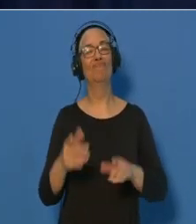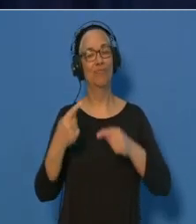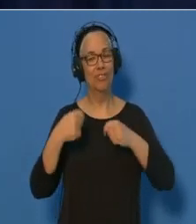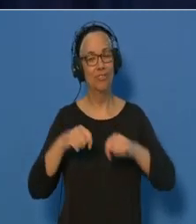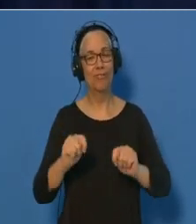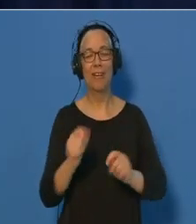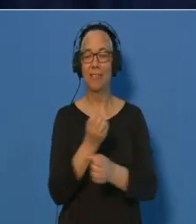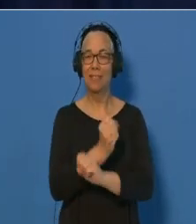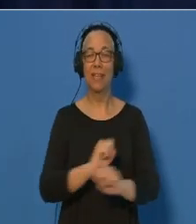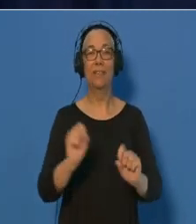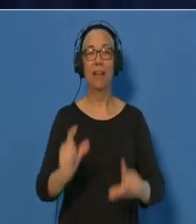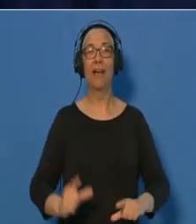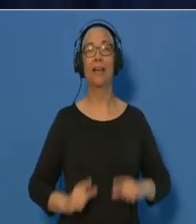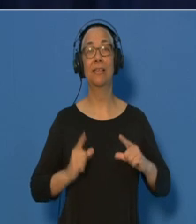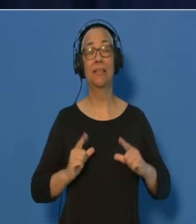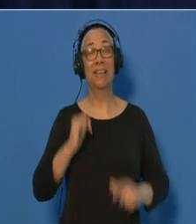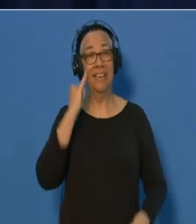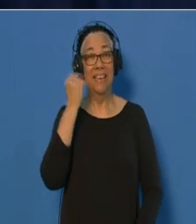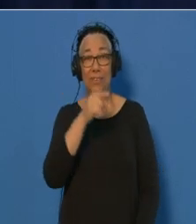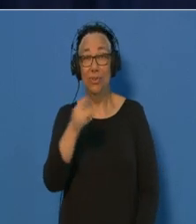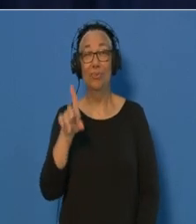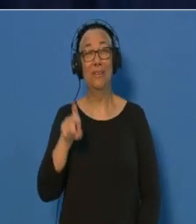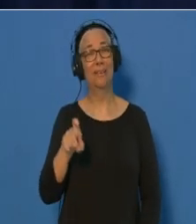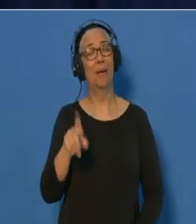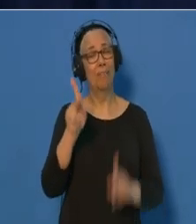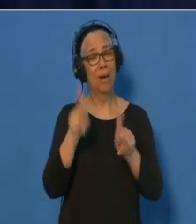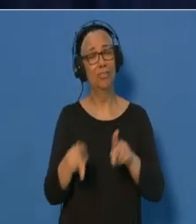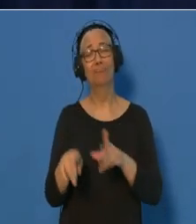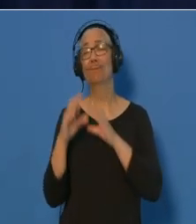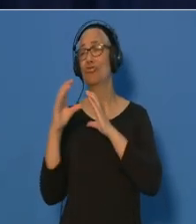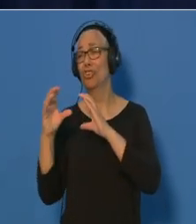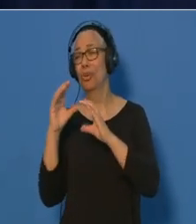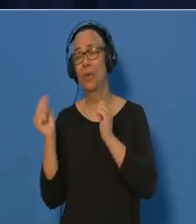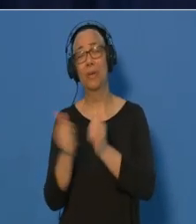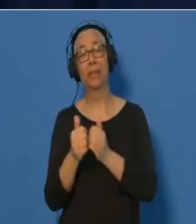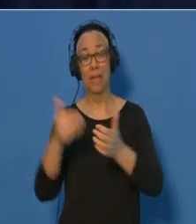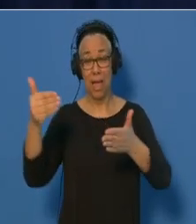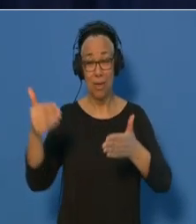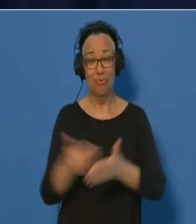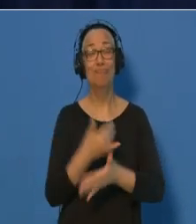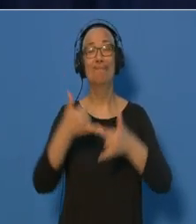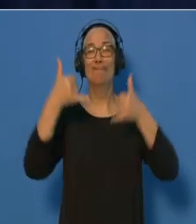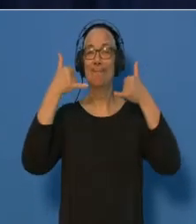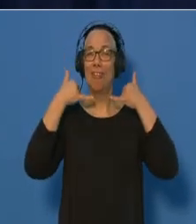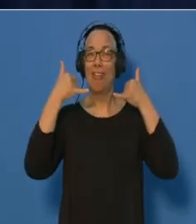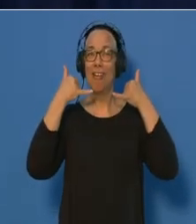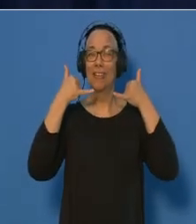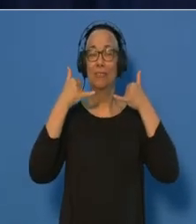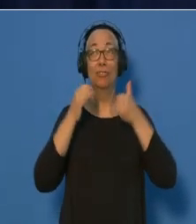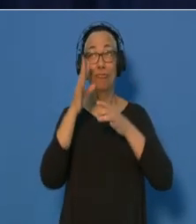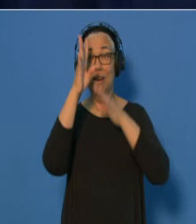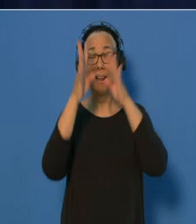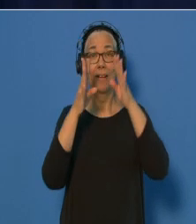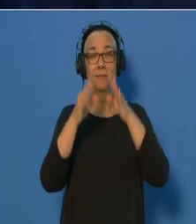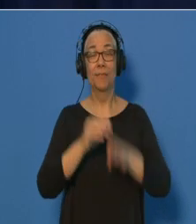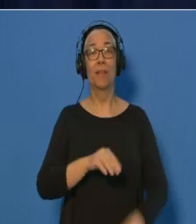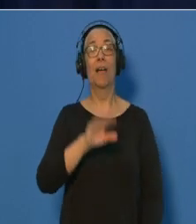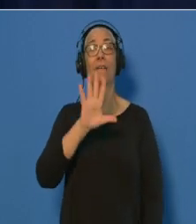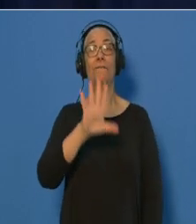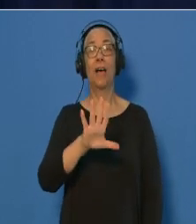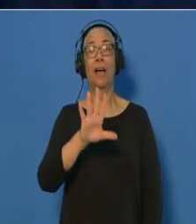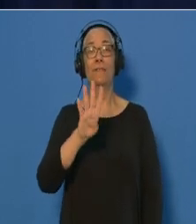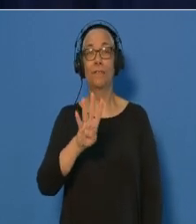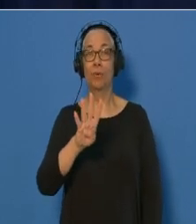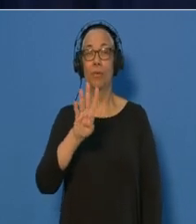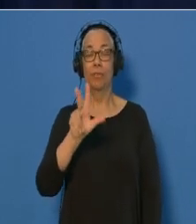lives. If you need someone to talk to, a new hotline has been created. By dialing